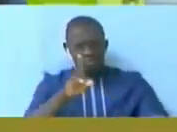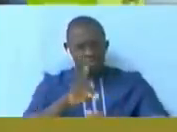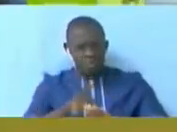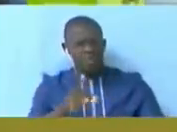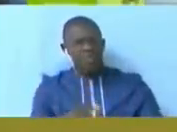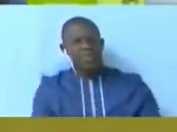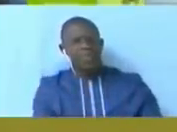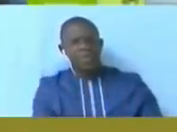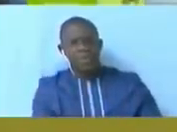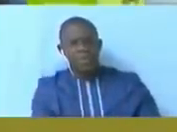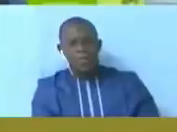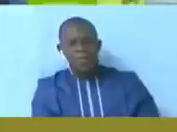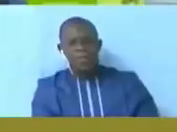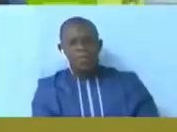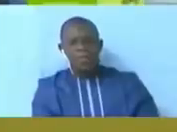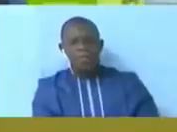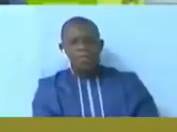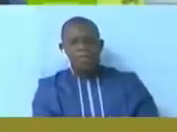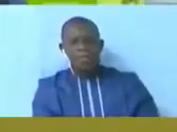Farafenye.